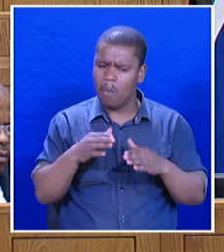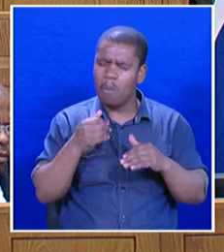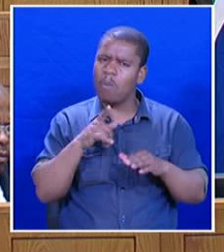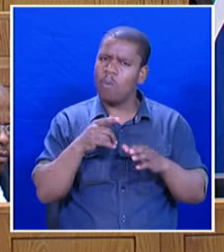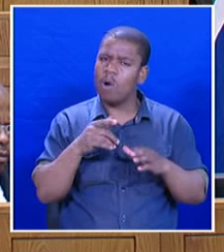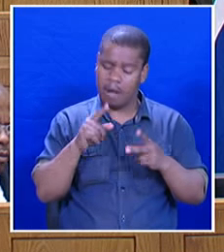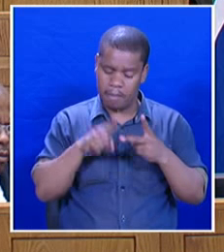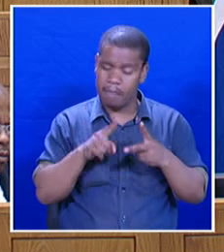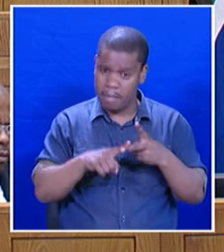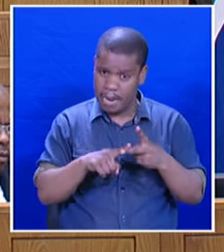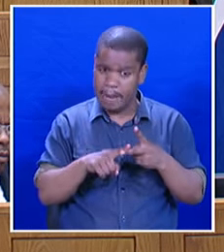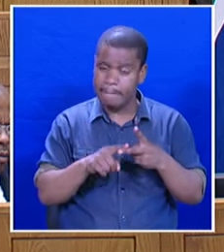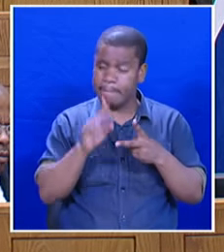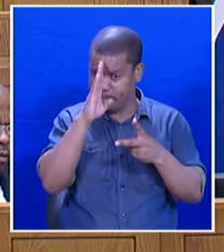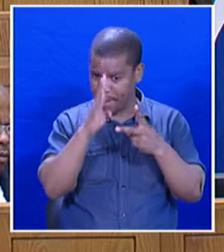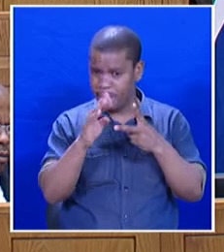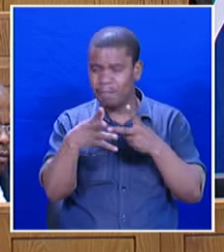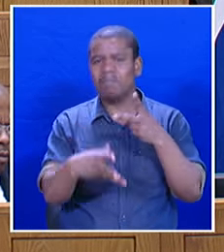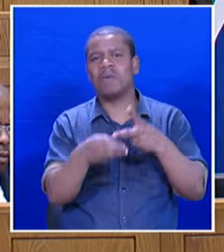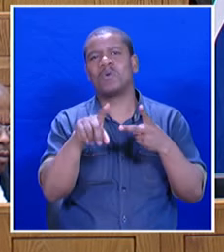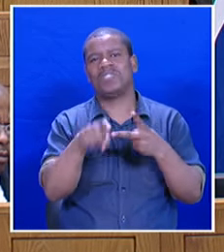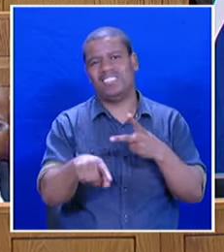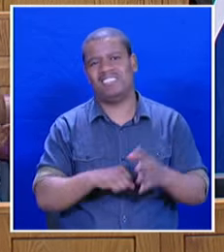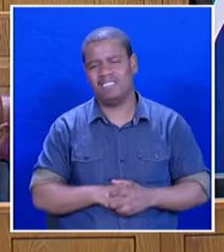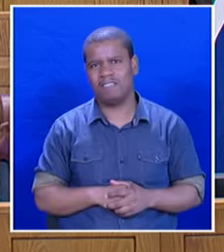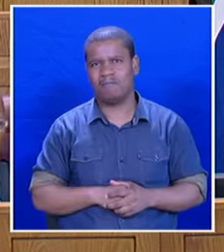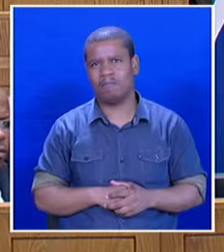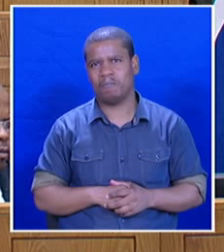a supplementary question.